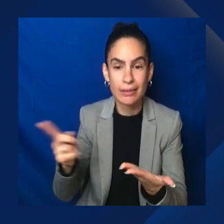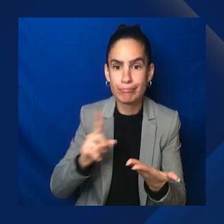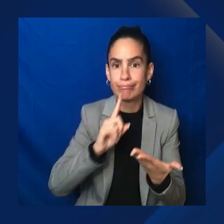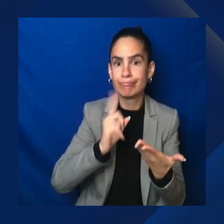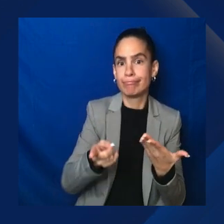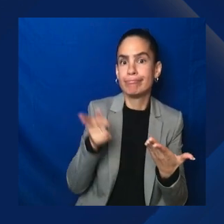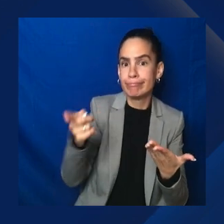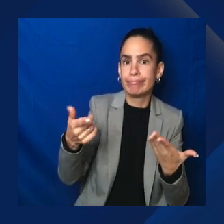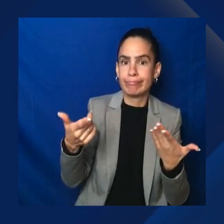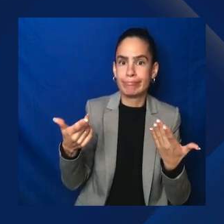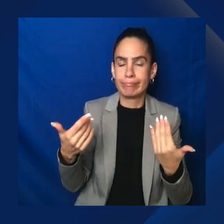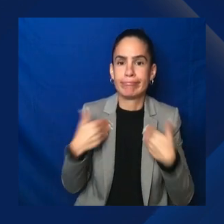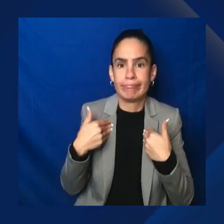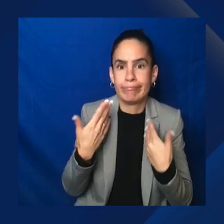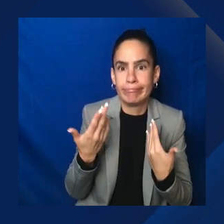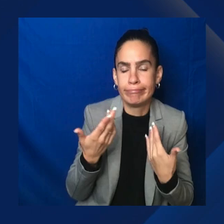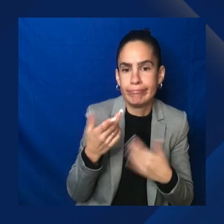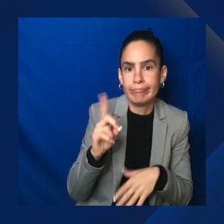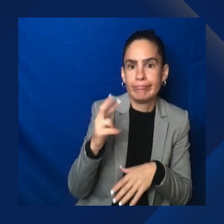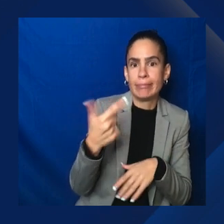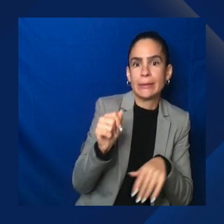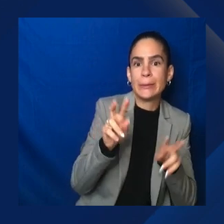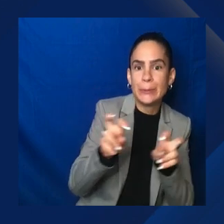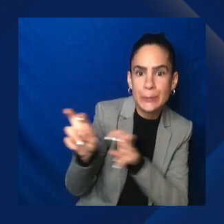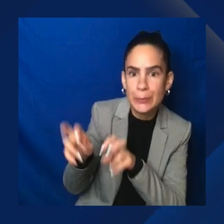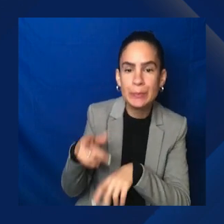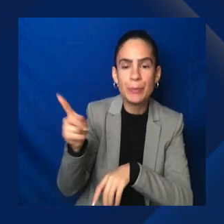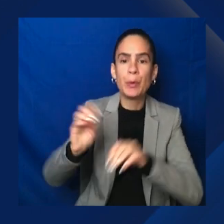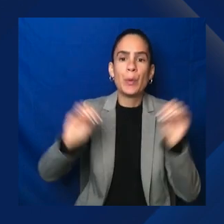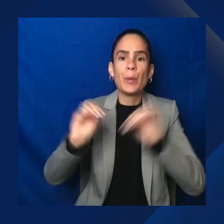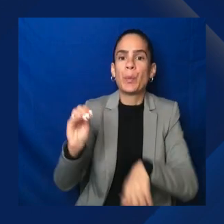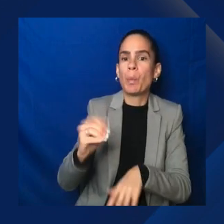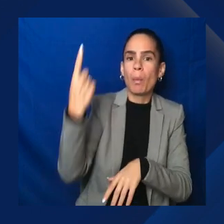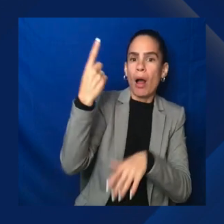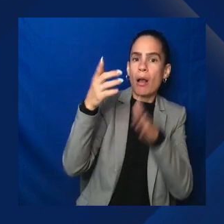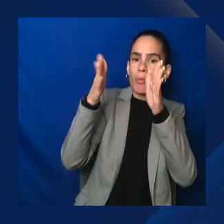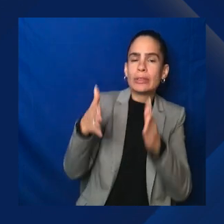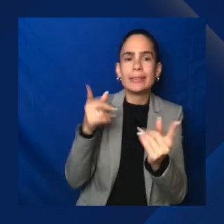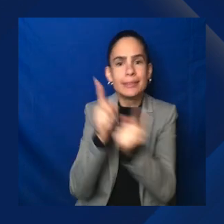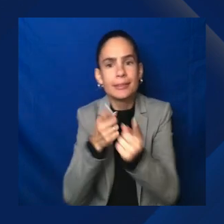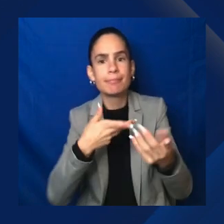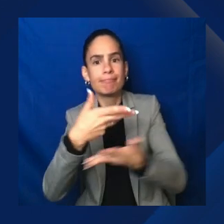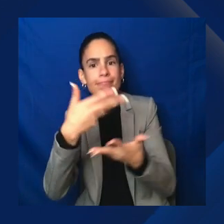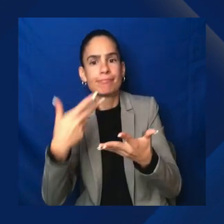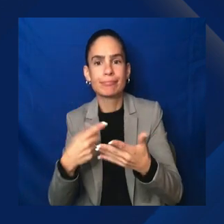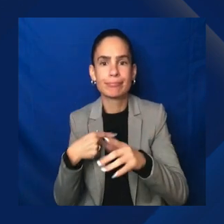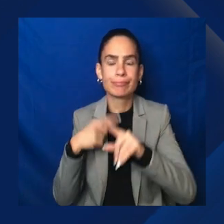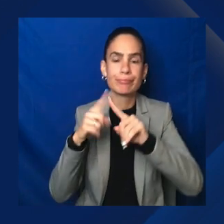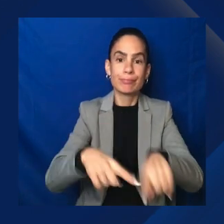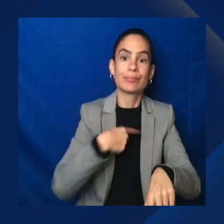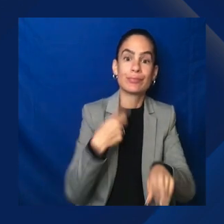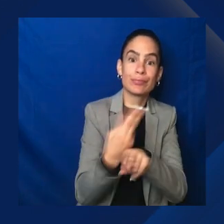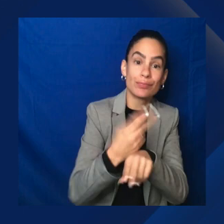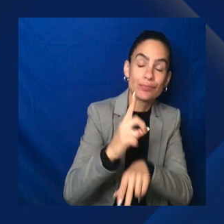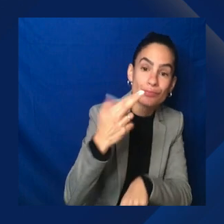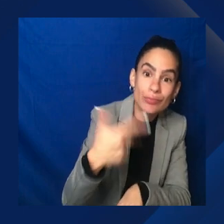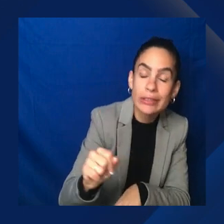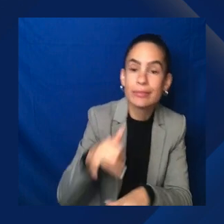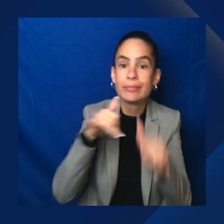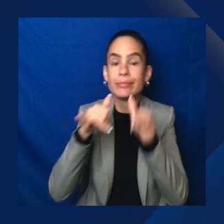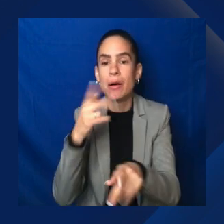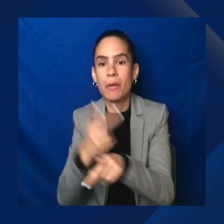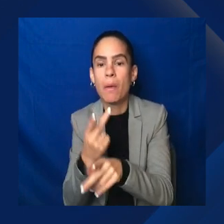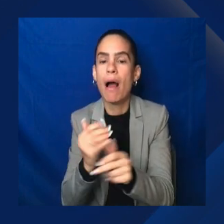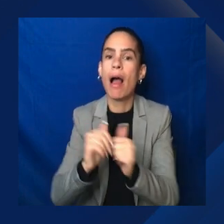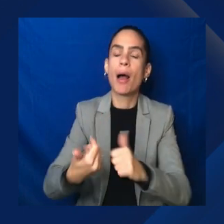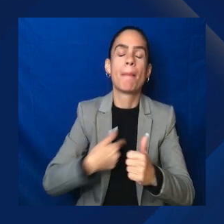to speak to, they go to drugs or alcohol to cope with what's going on. And I think to have somebody to go speak